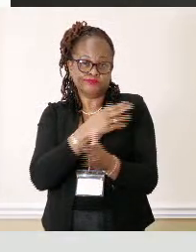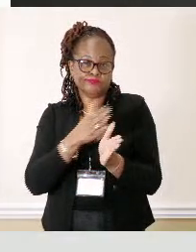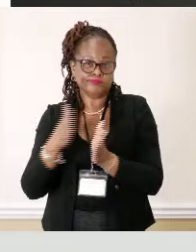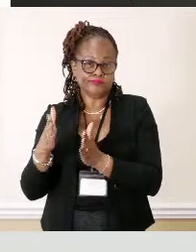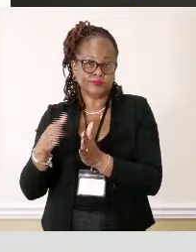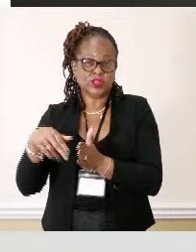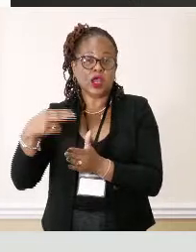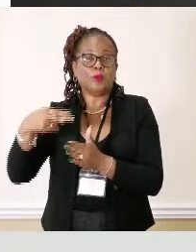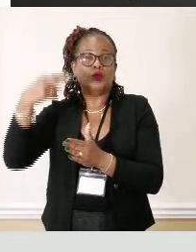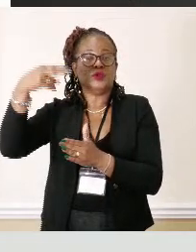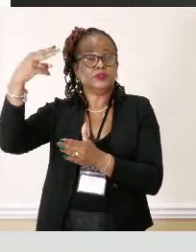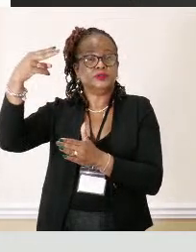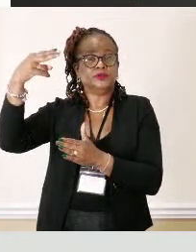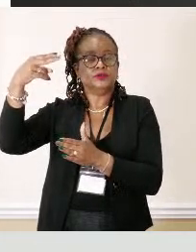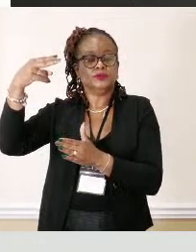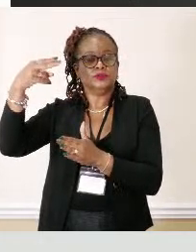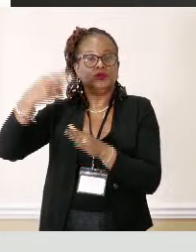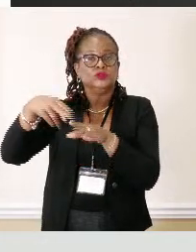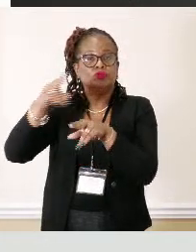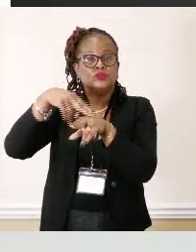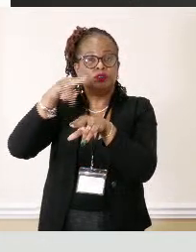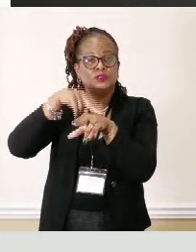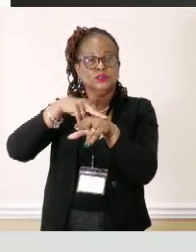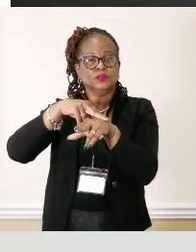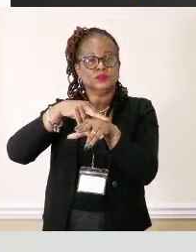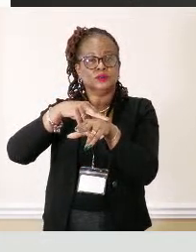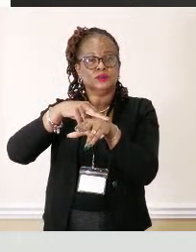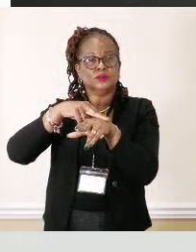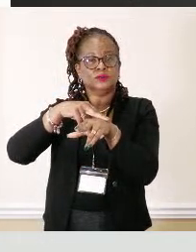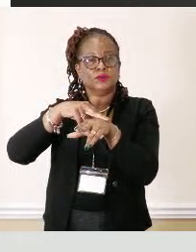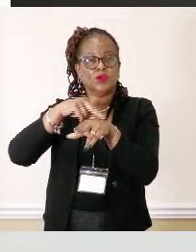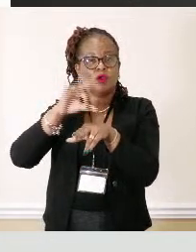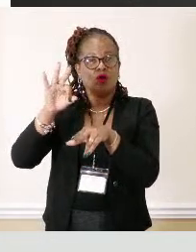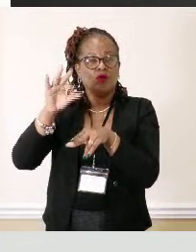the upward trajectory of the